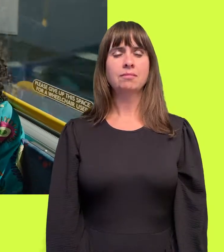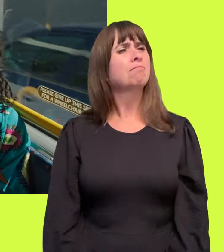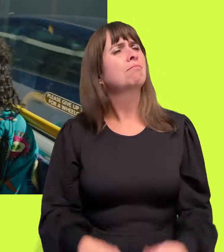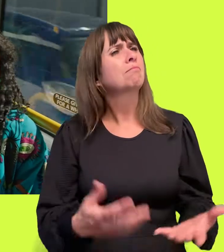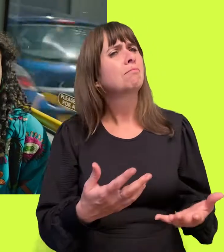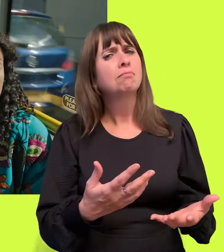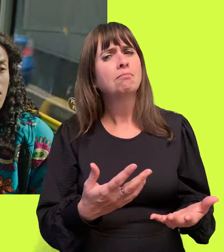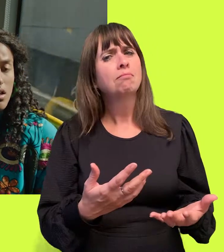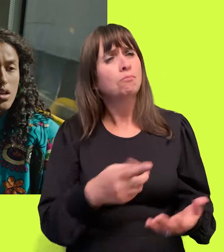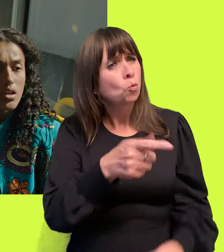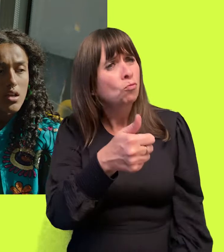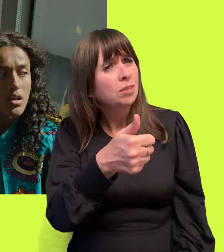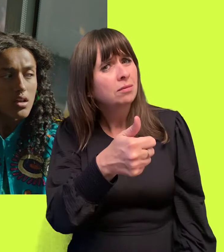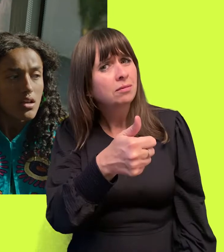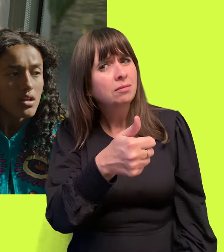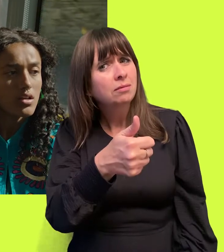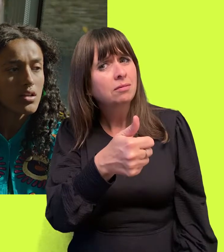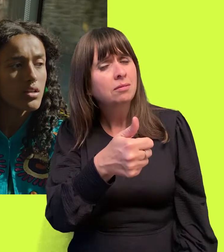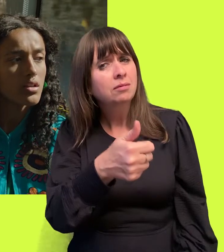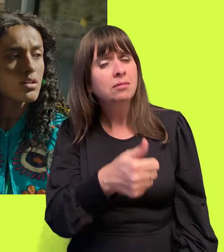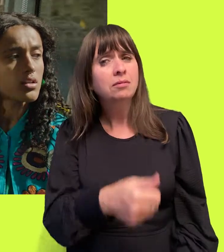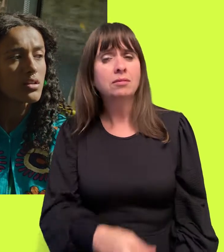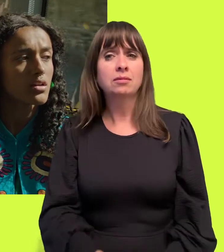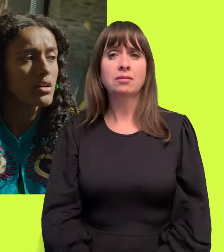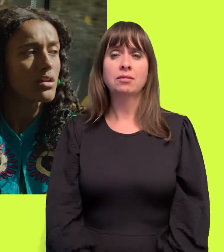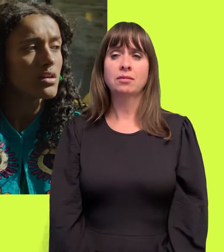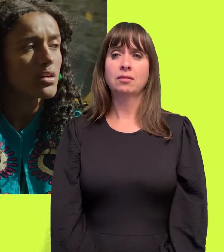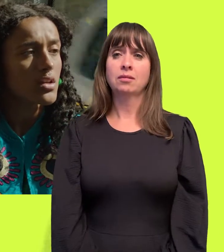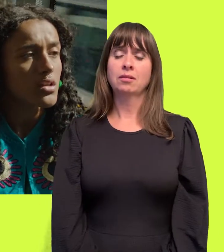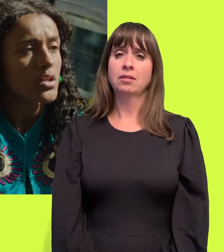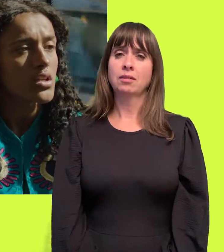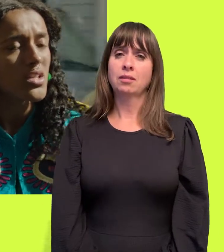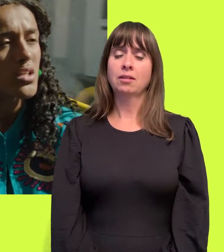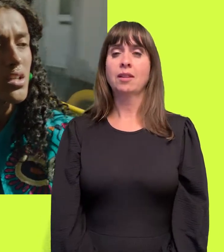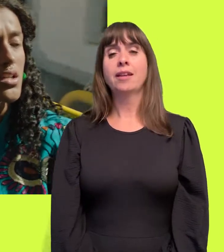Team Young? stay together.